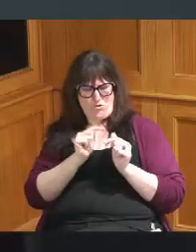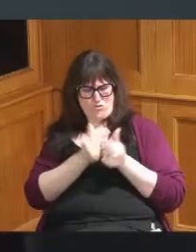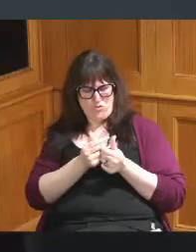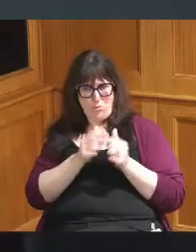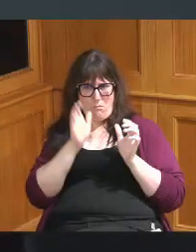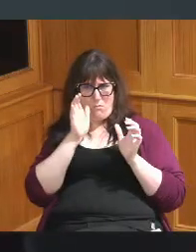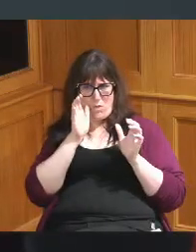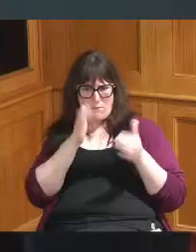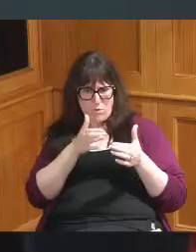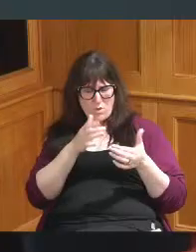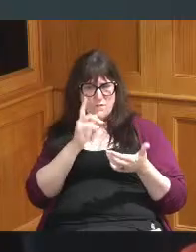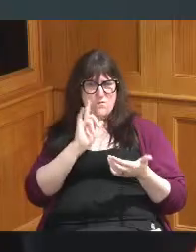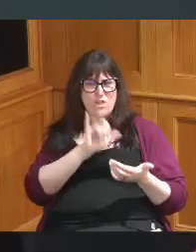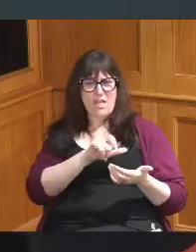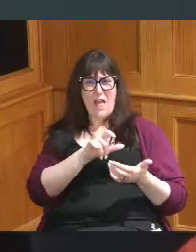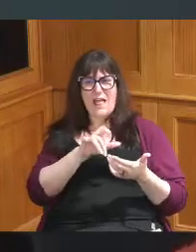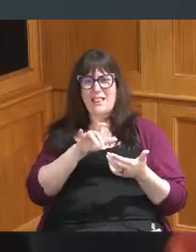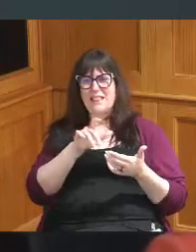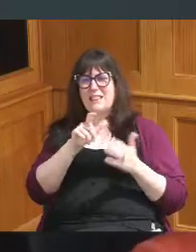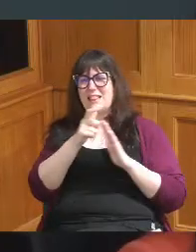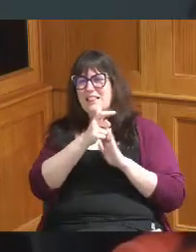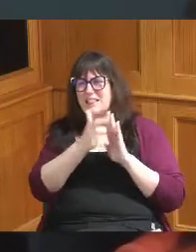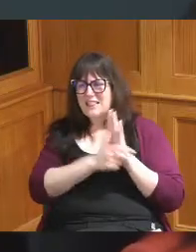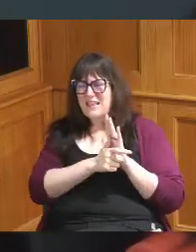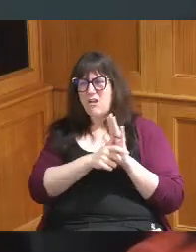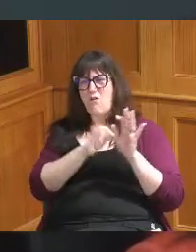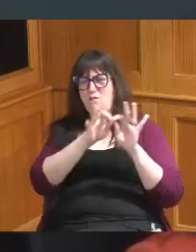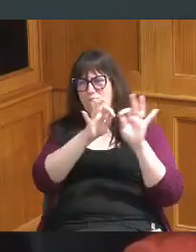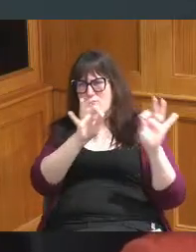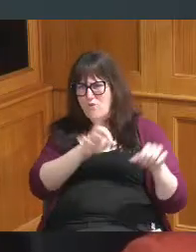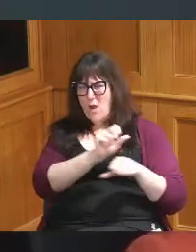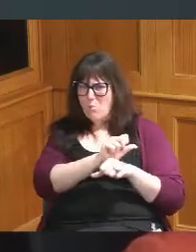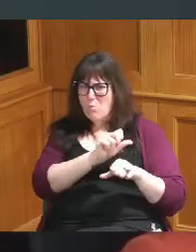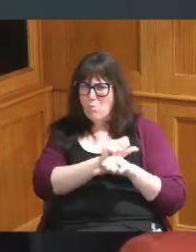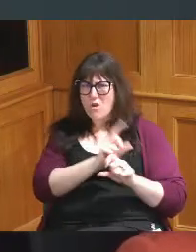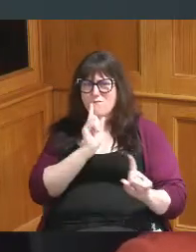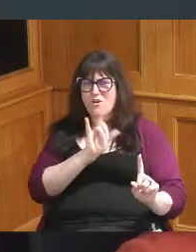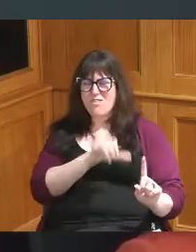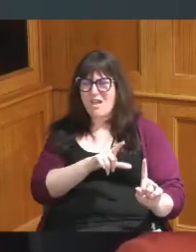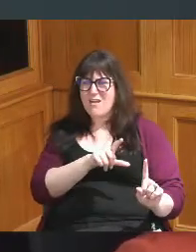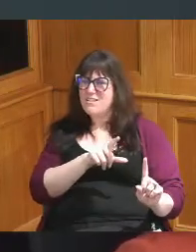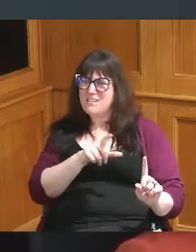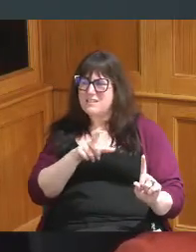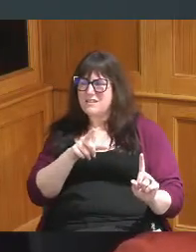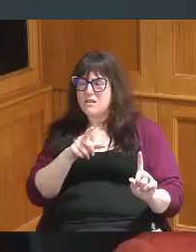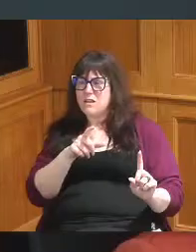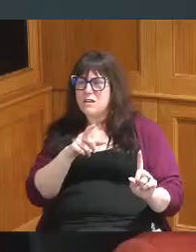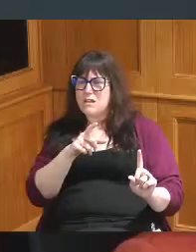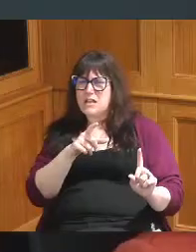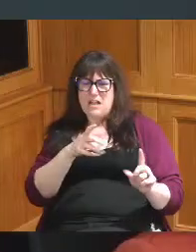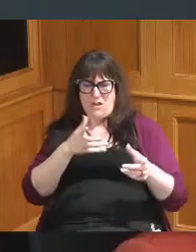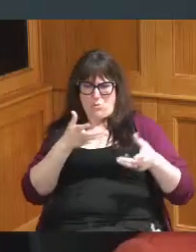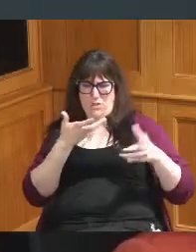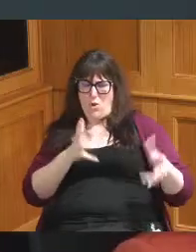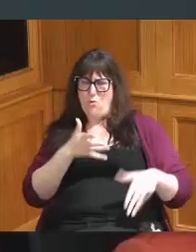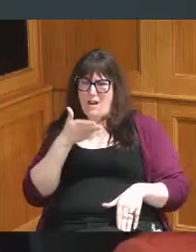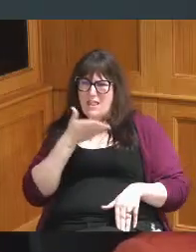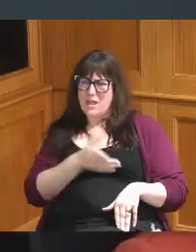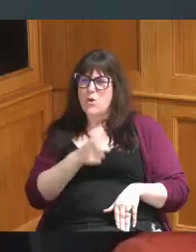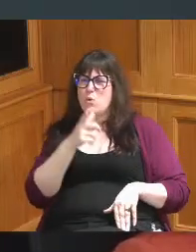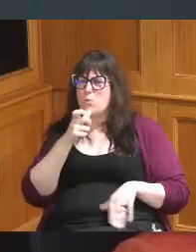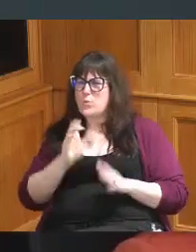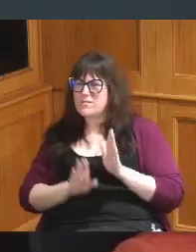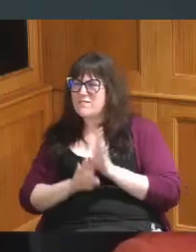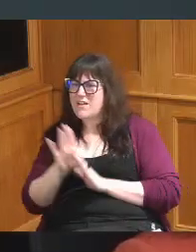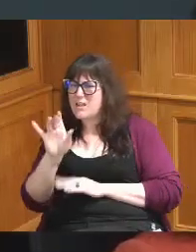they wanted a legal framework to guide the data. And so was there a legal framework that existed, or who